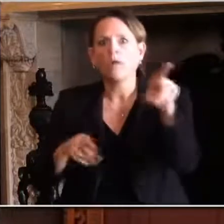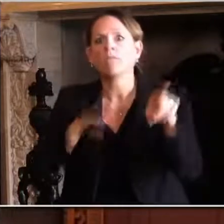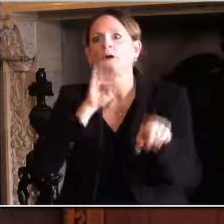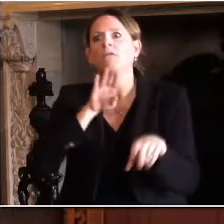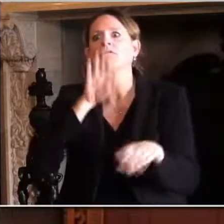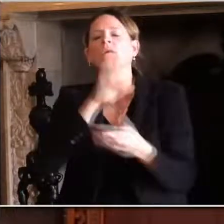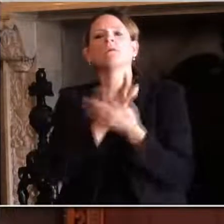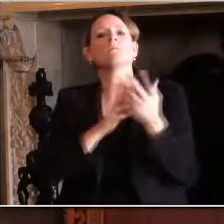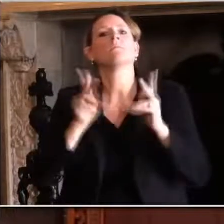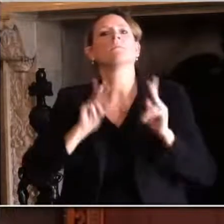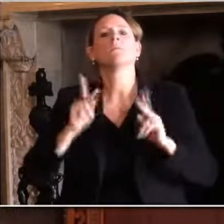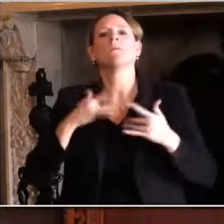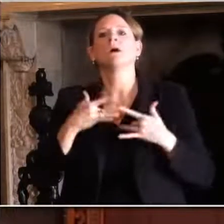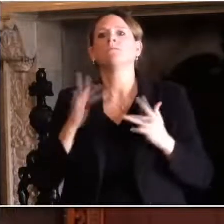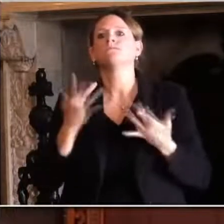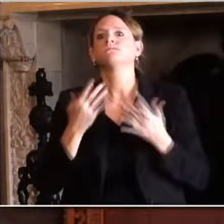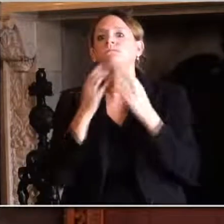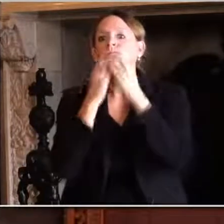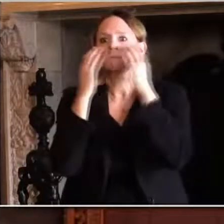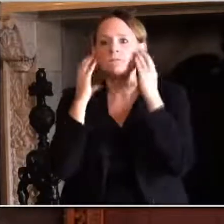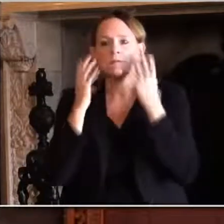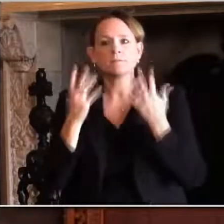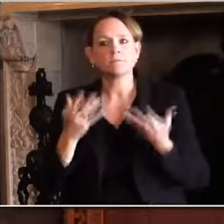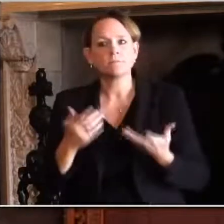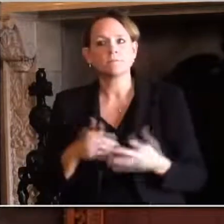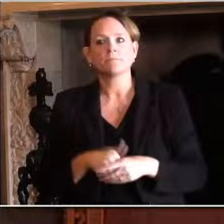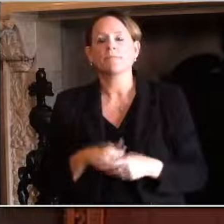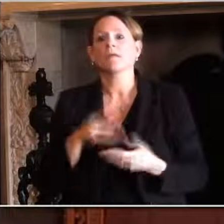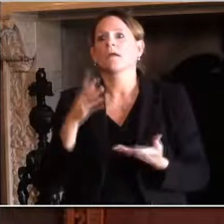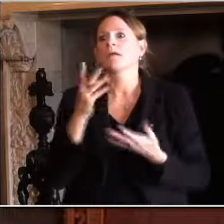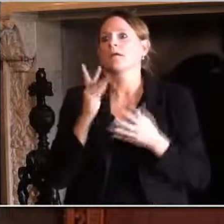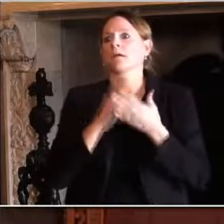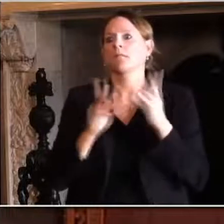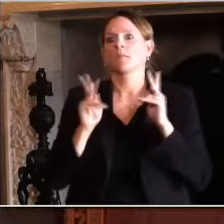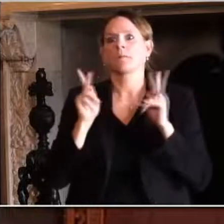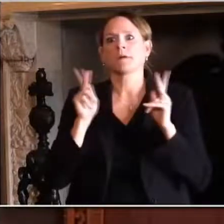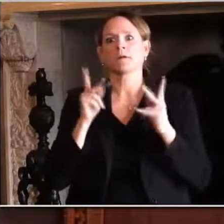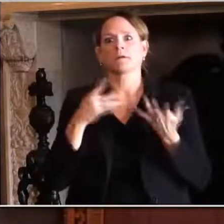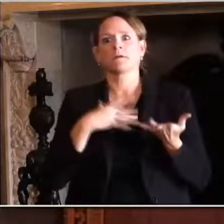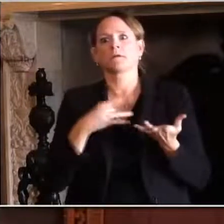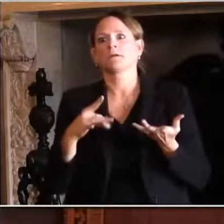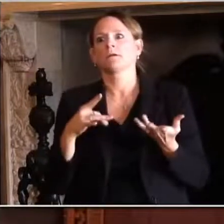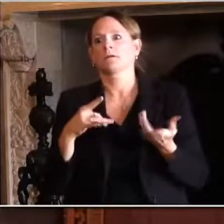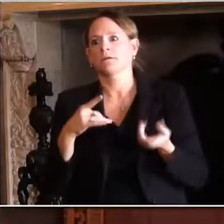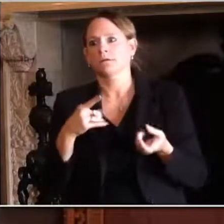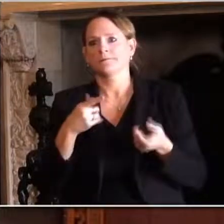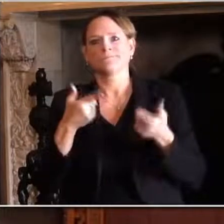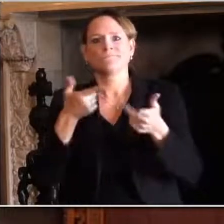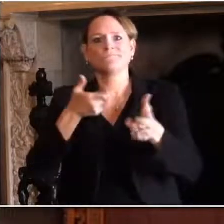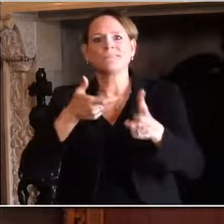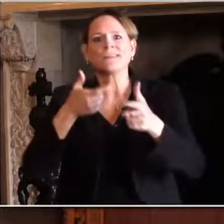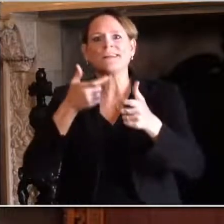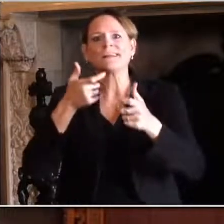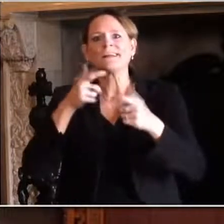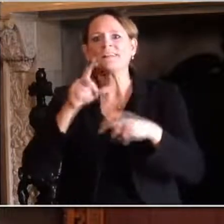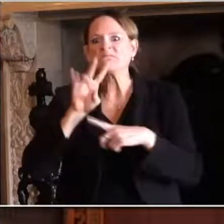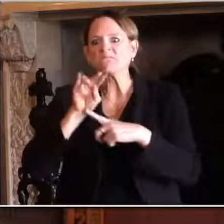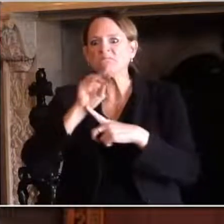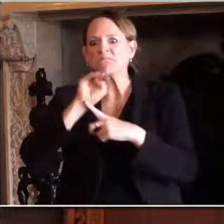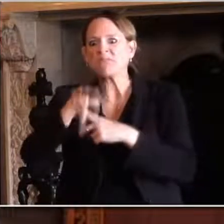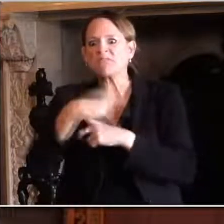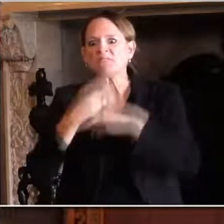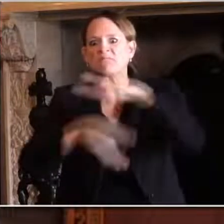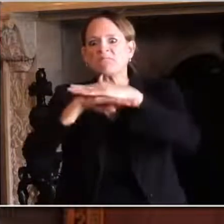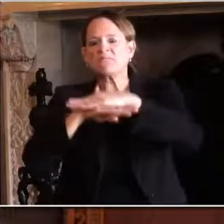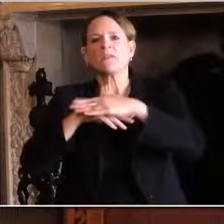frustrated about having to obey the speed limit, but they do that too. Or they obey the speed limit even